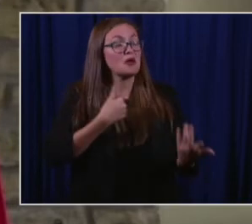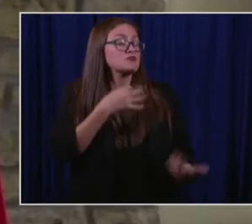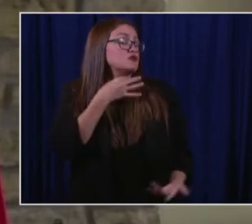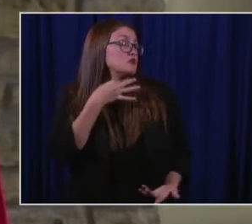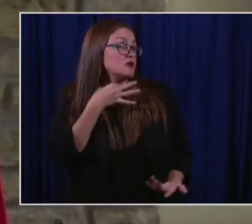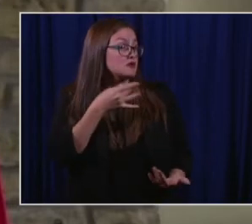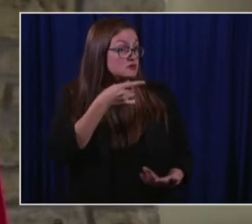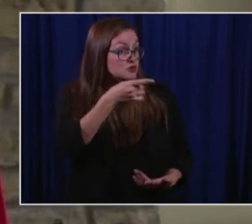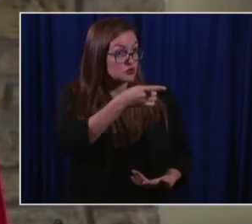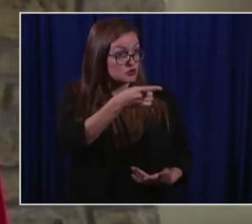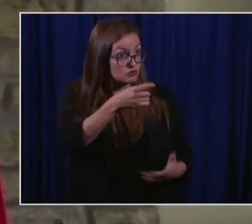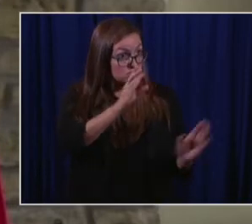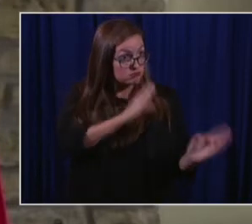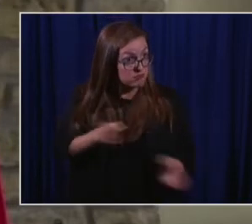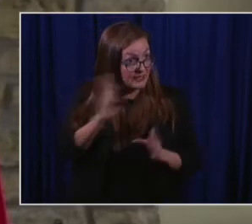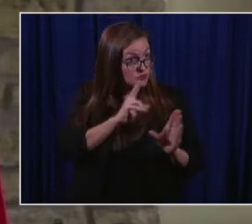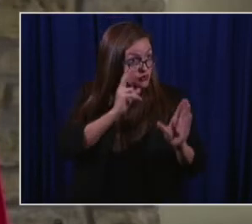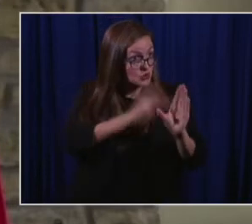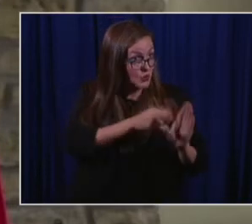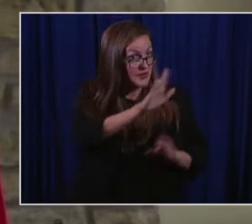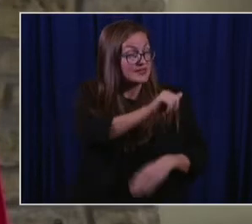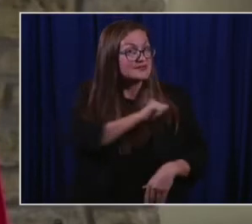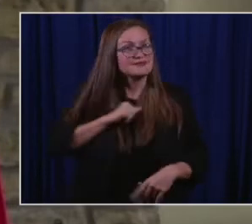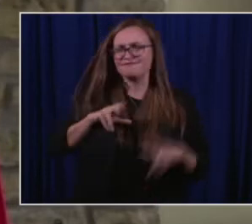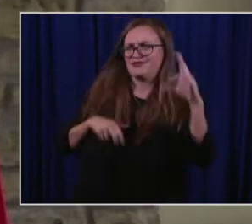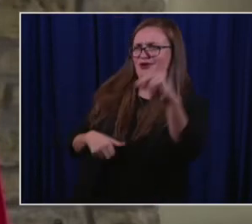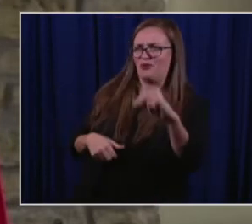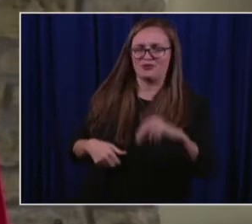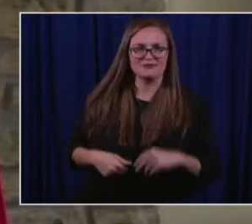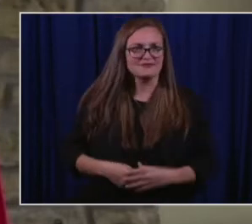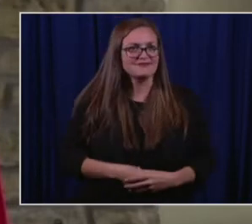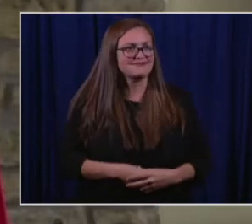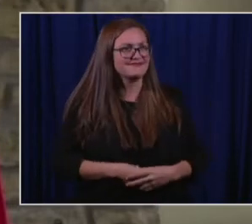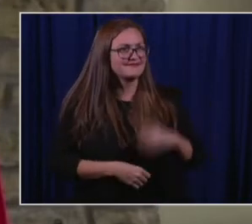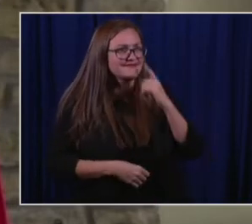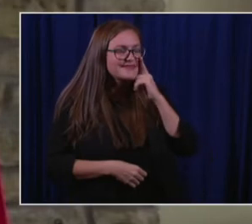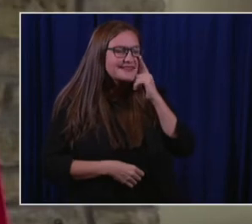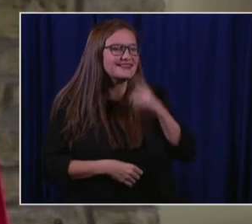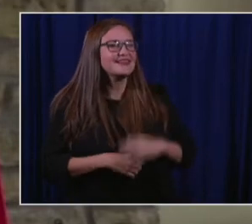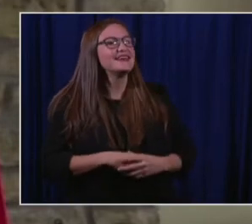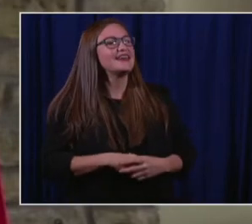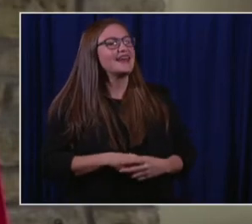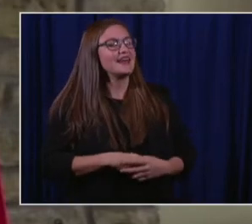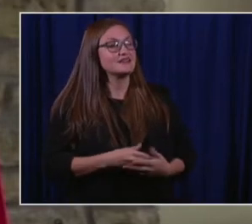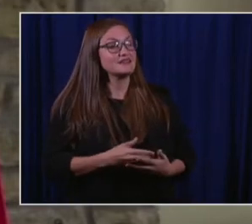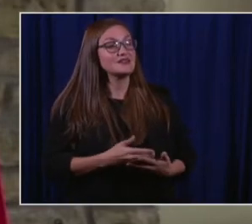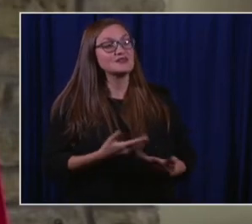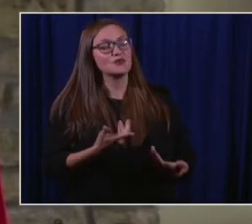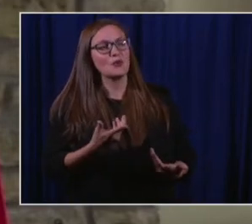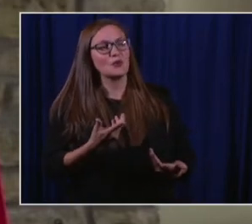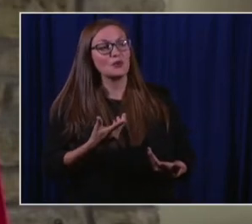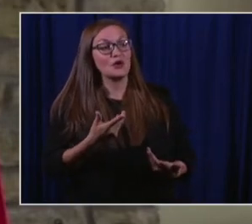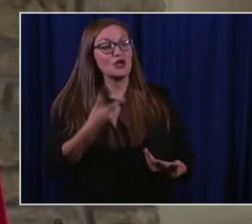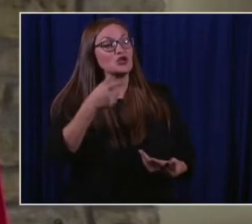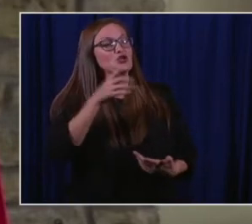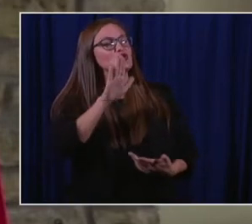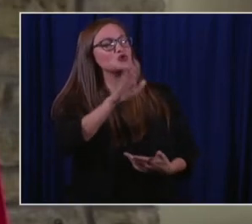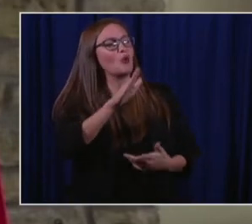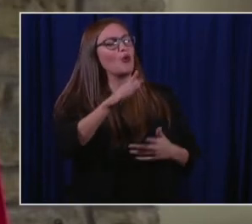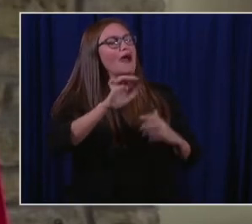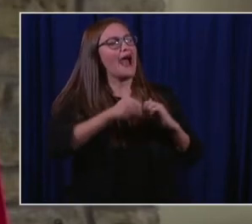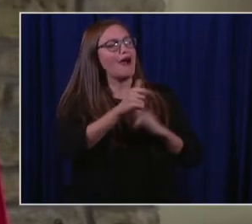a post in the Biden administration? No. And does this in any way help you politically?